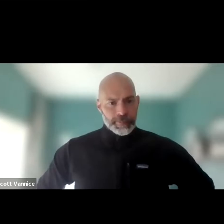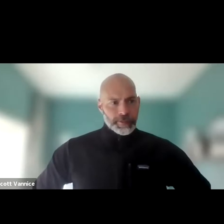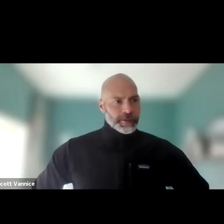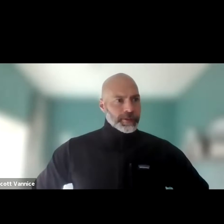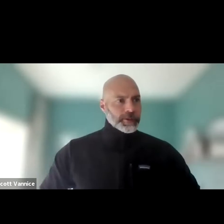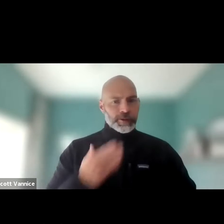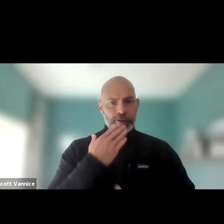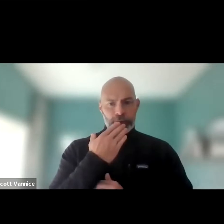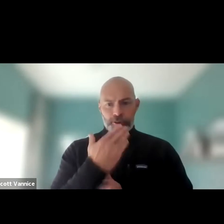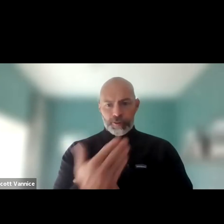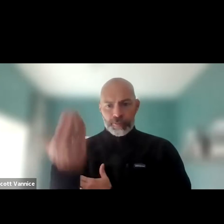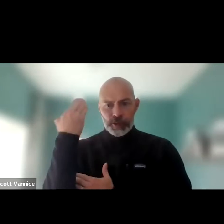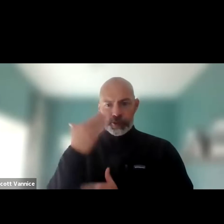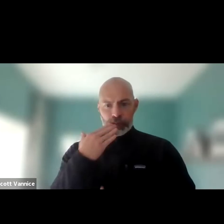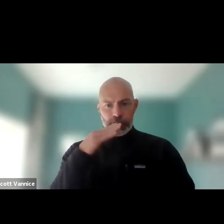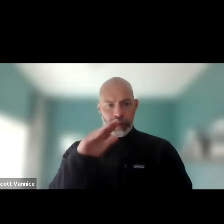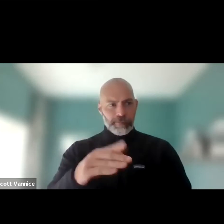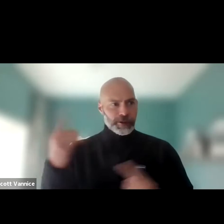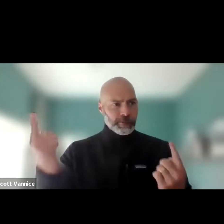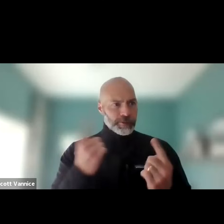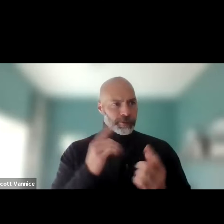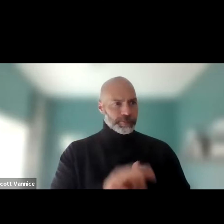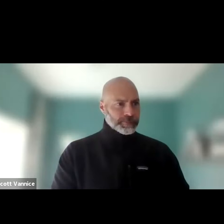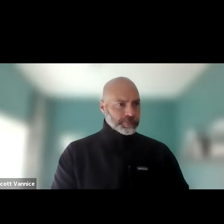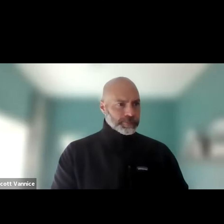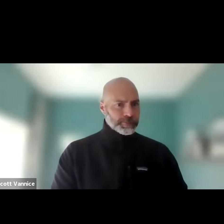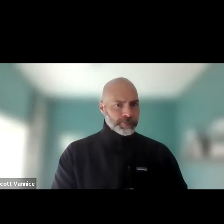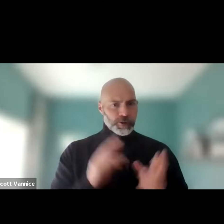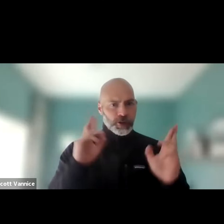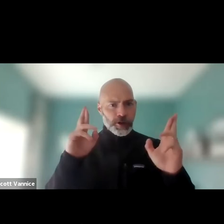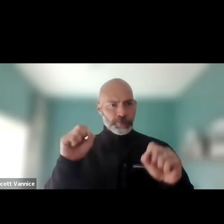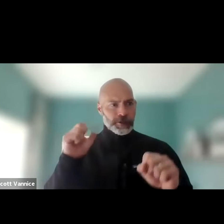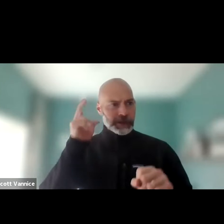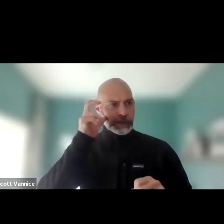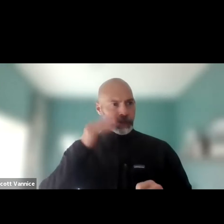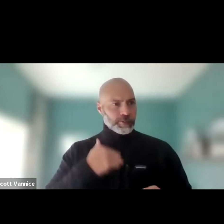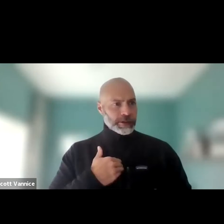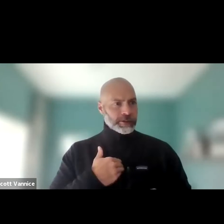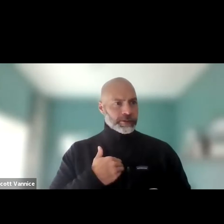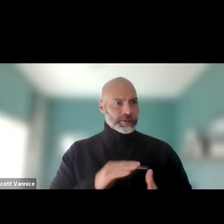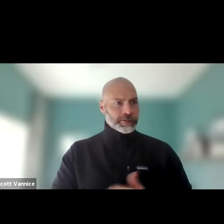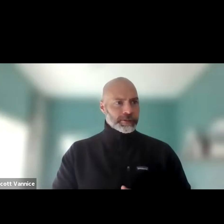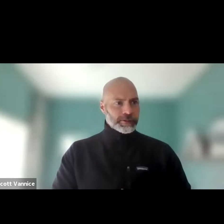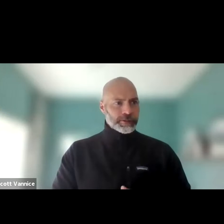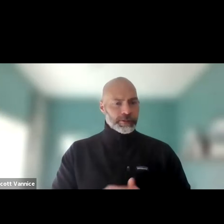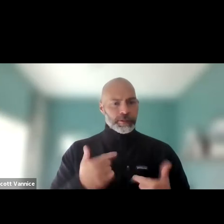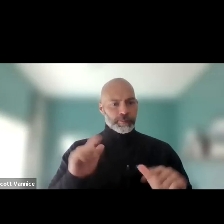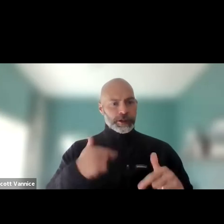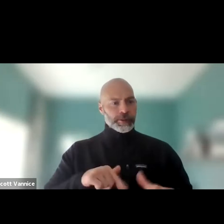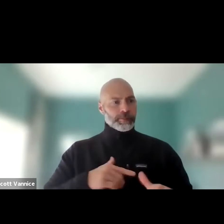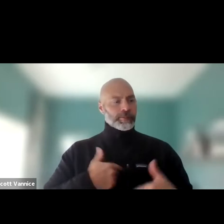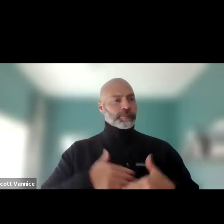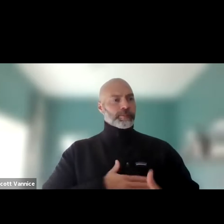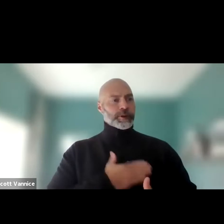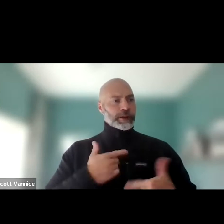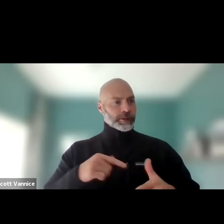Hello, everybody. Good morning, good afternoon, everybody. Hopefully you can hear my